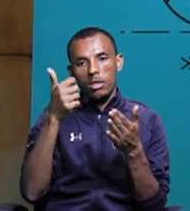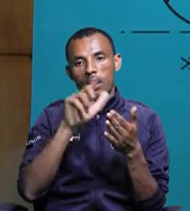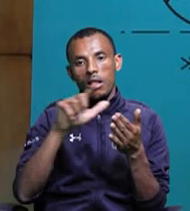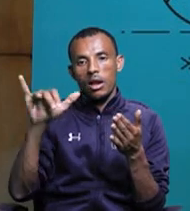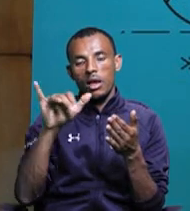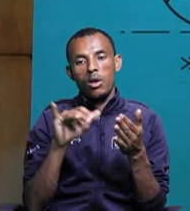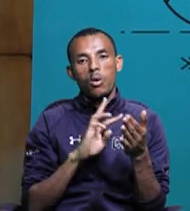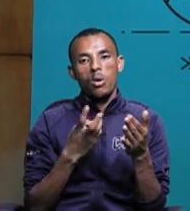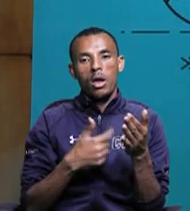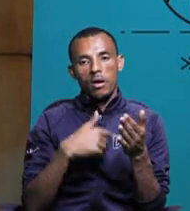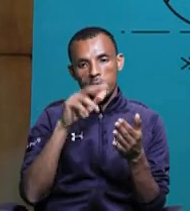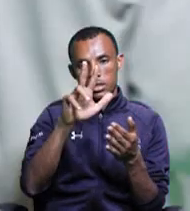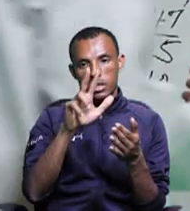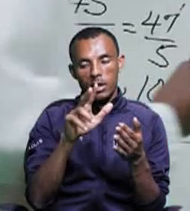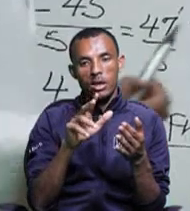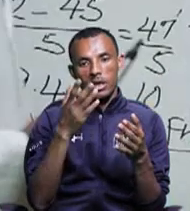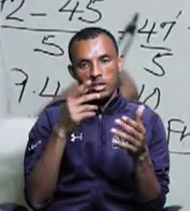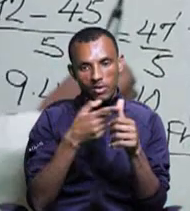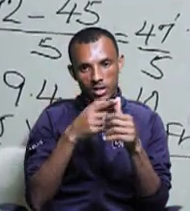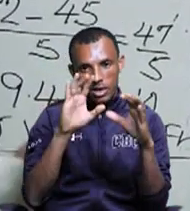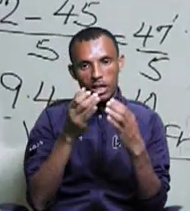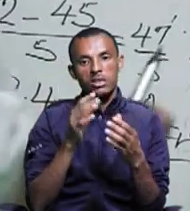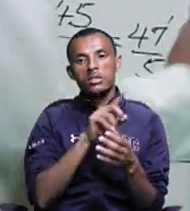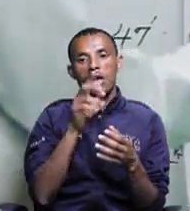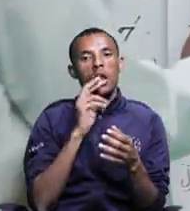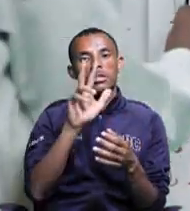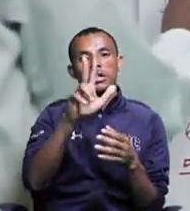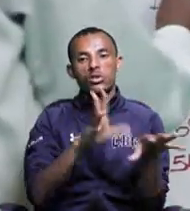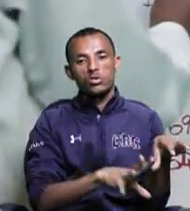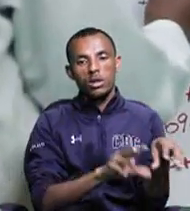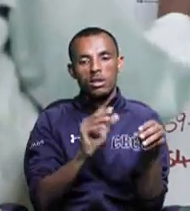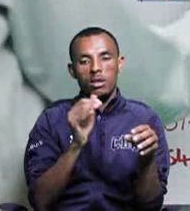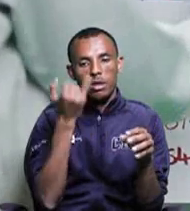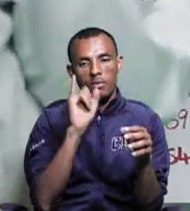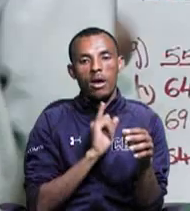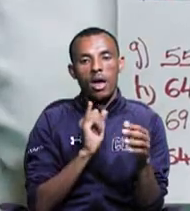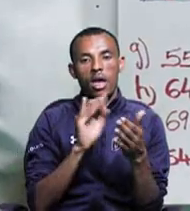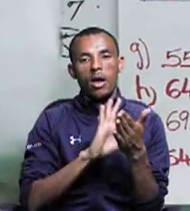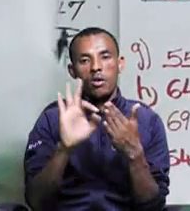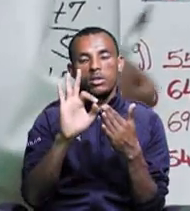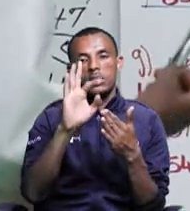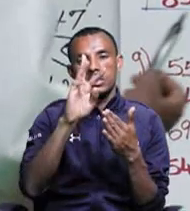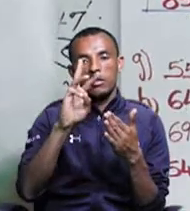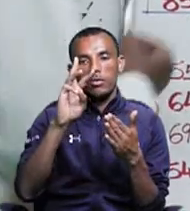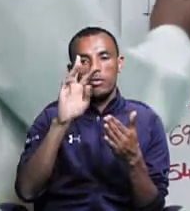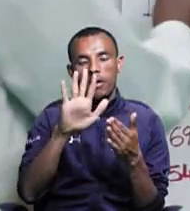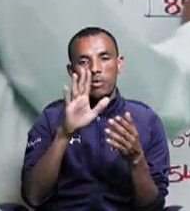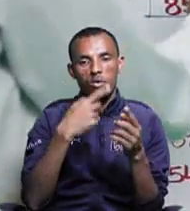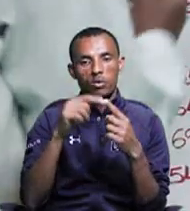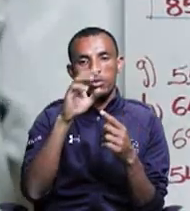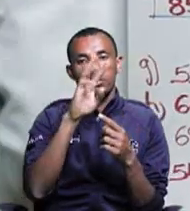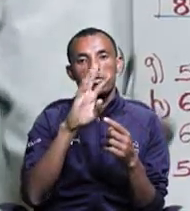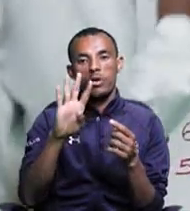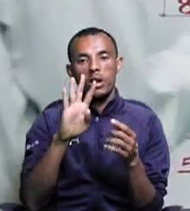does it mean? In the first class, there are 3 students. If I come from 55 to 64, we have second class. In